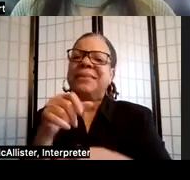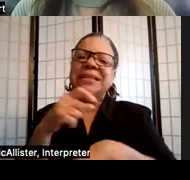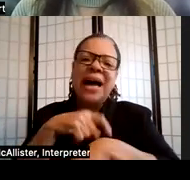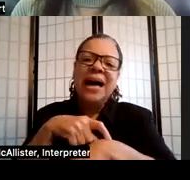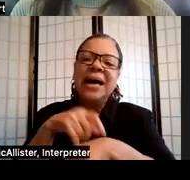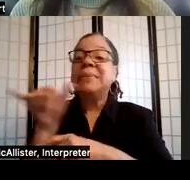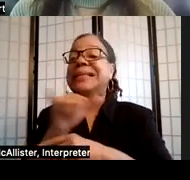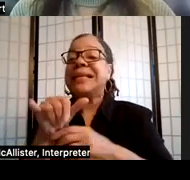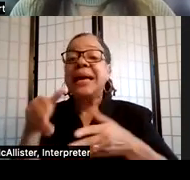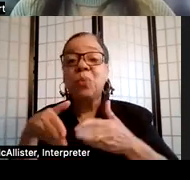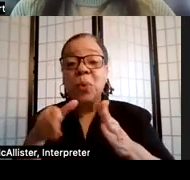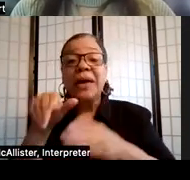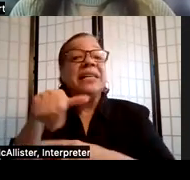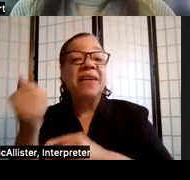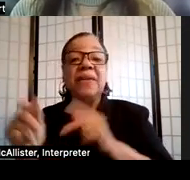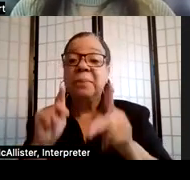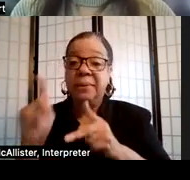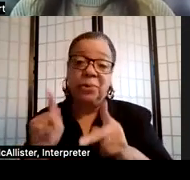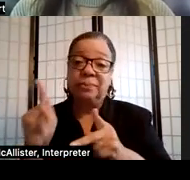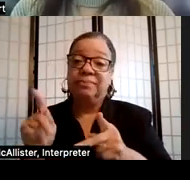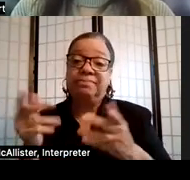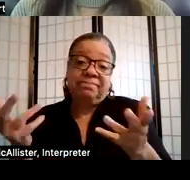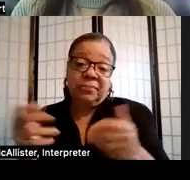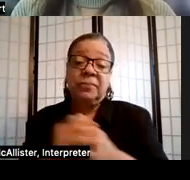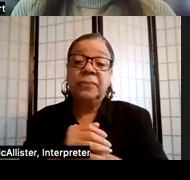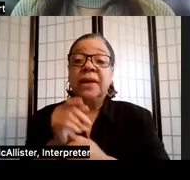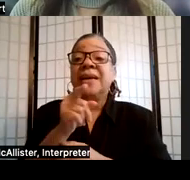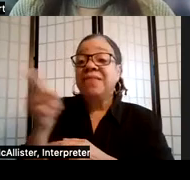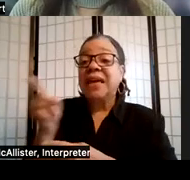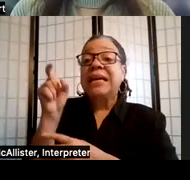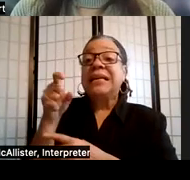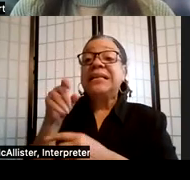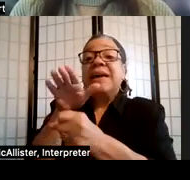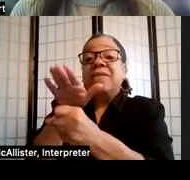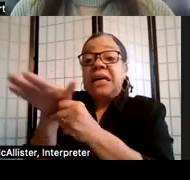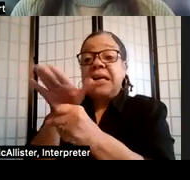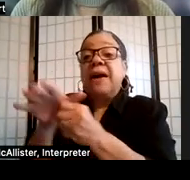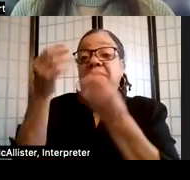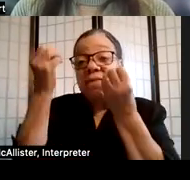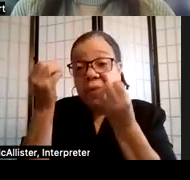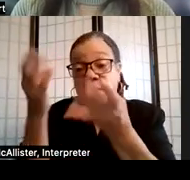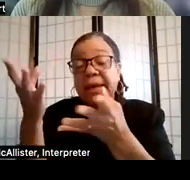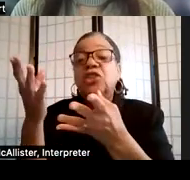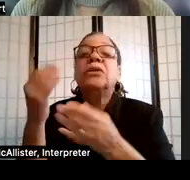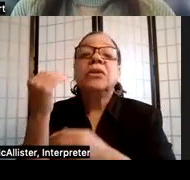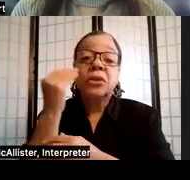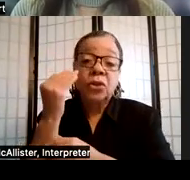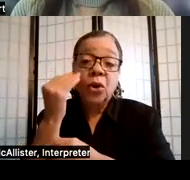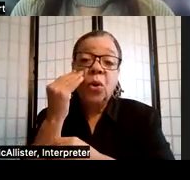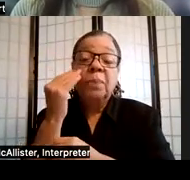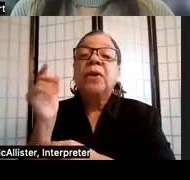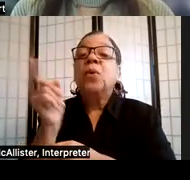as everybody else. But then they need to have enough information to know where